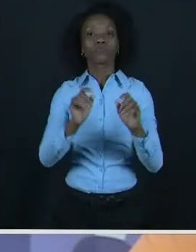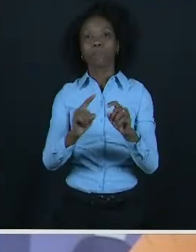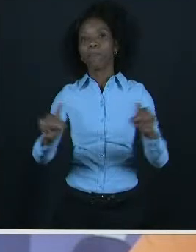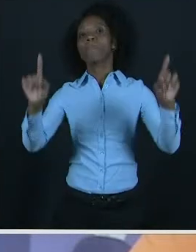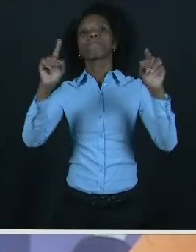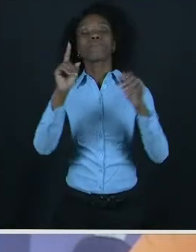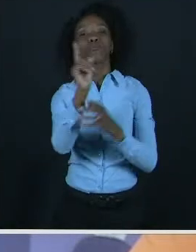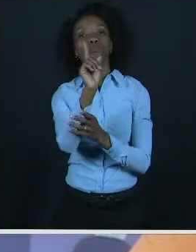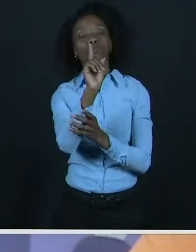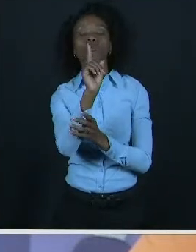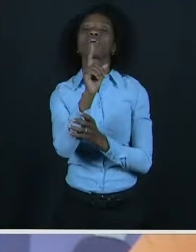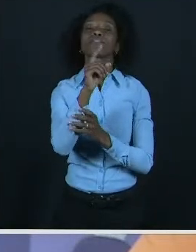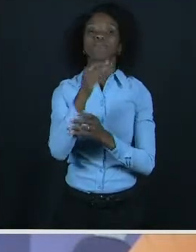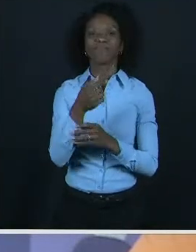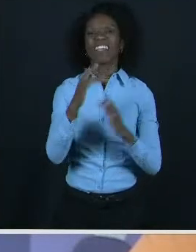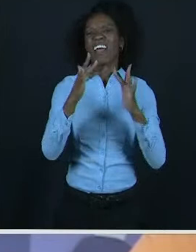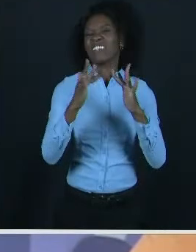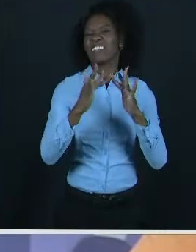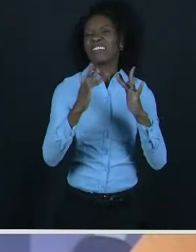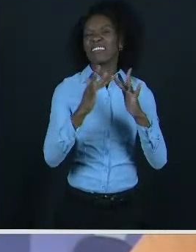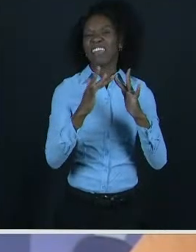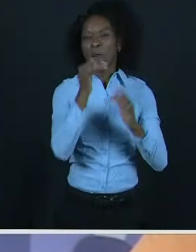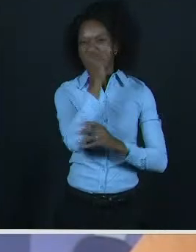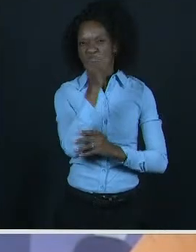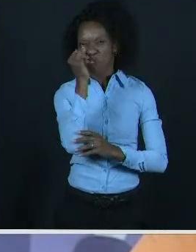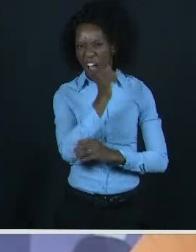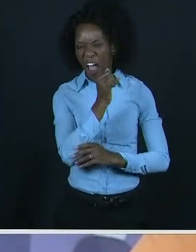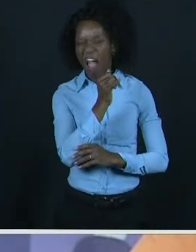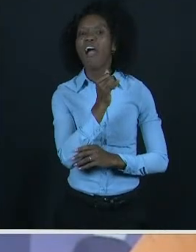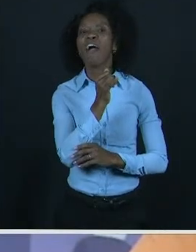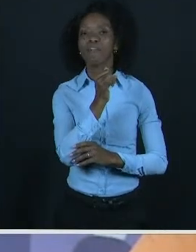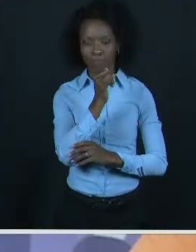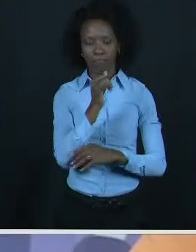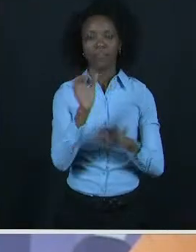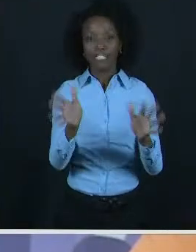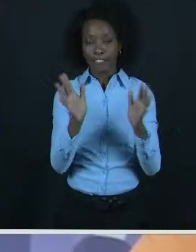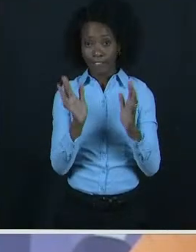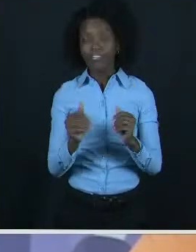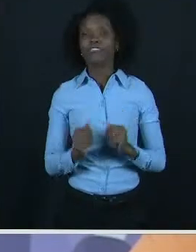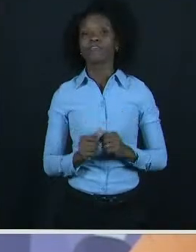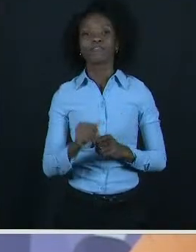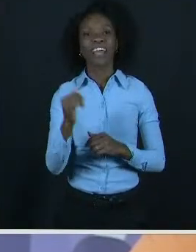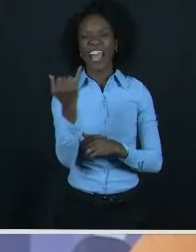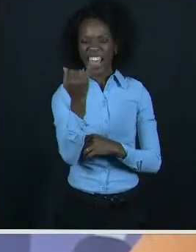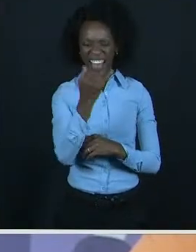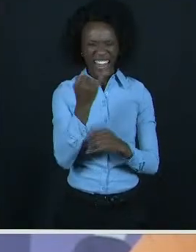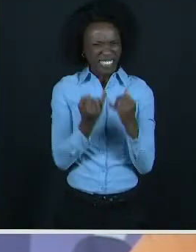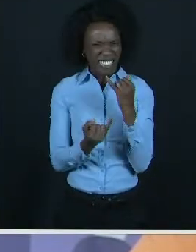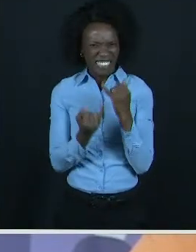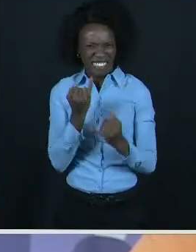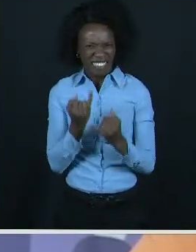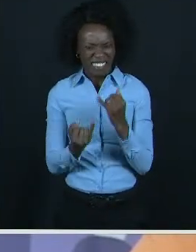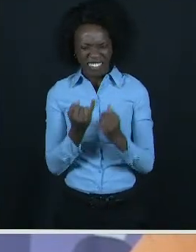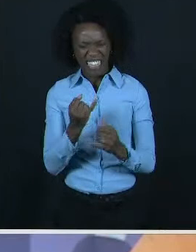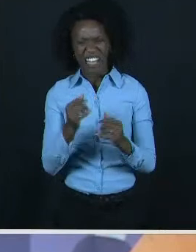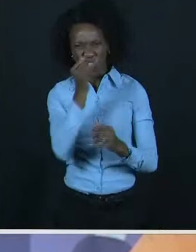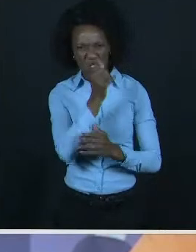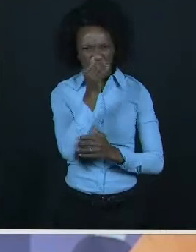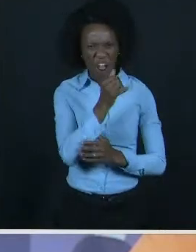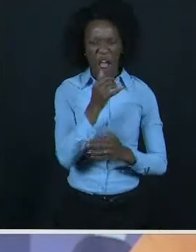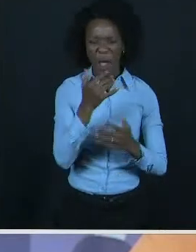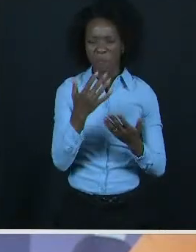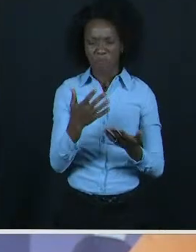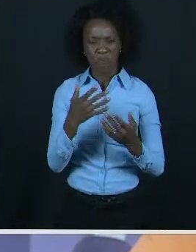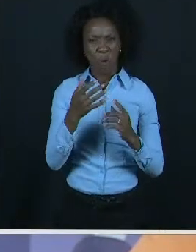protection against sex crimes like so-called revenge pornography, threats